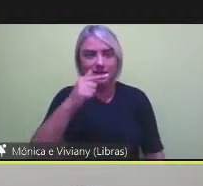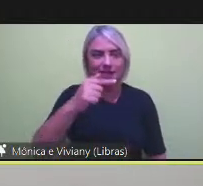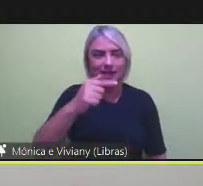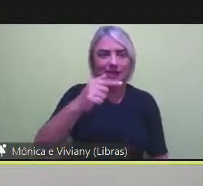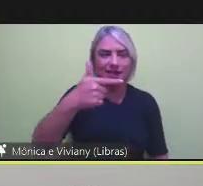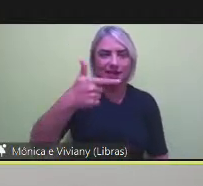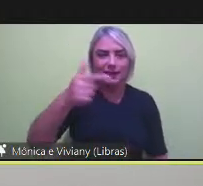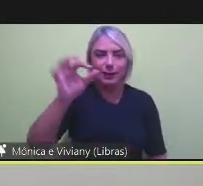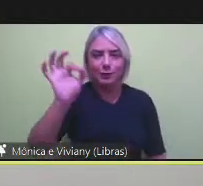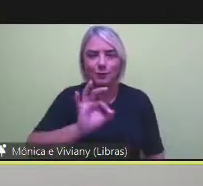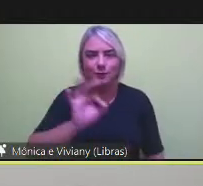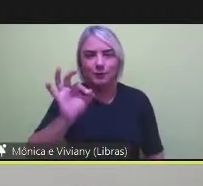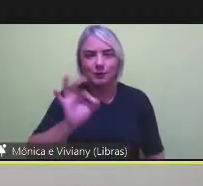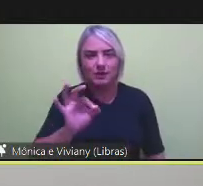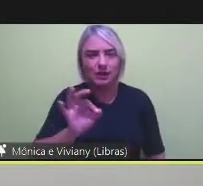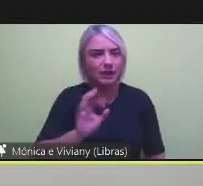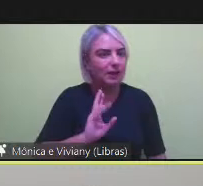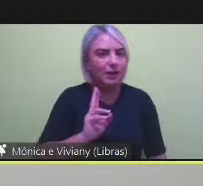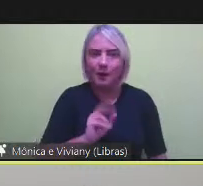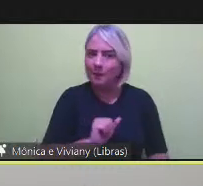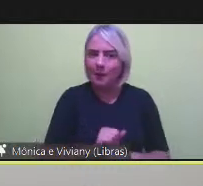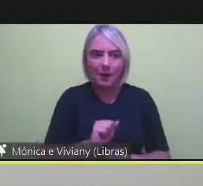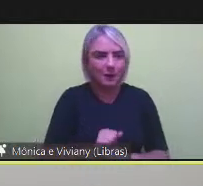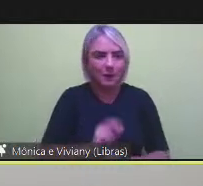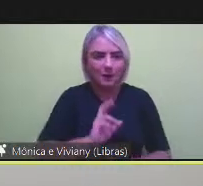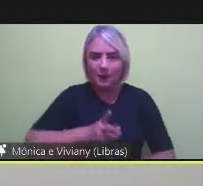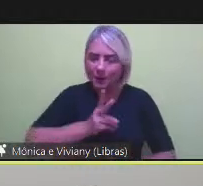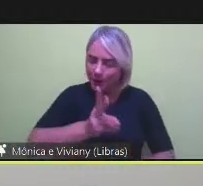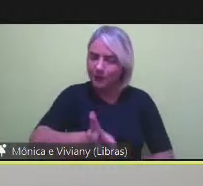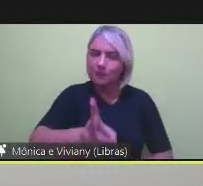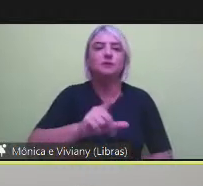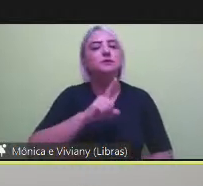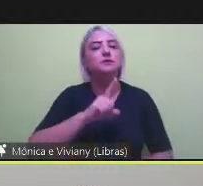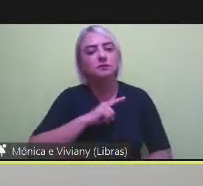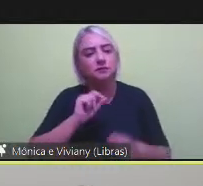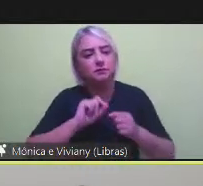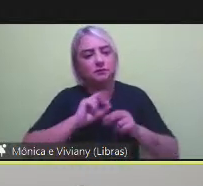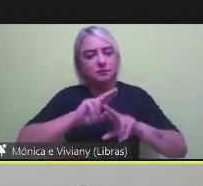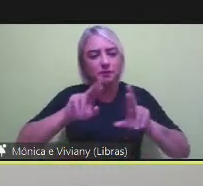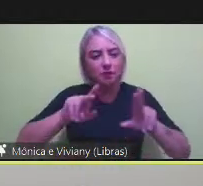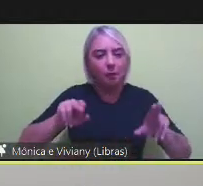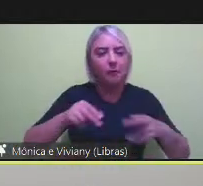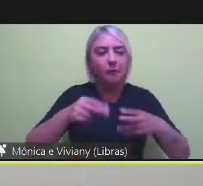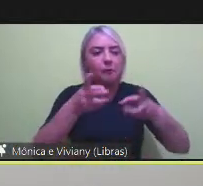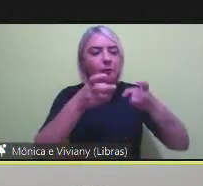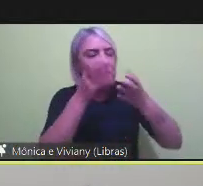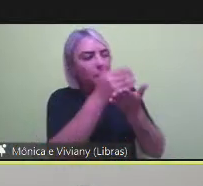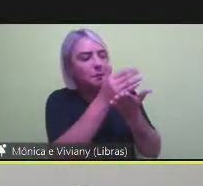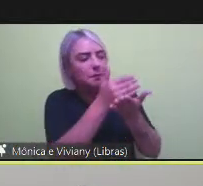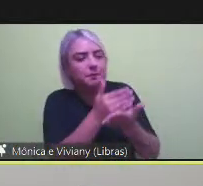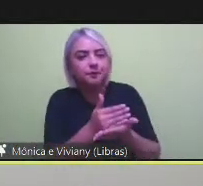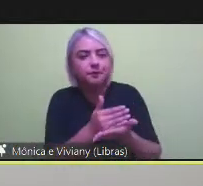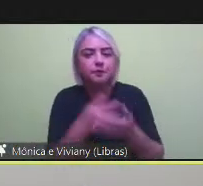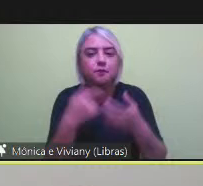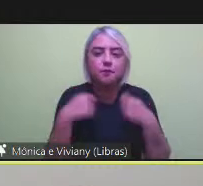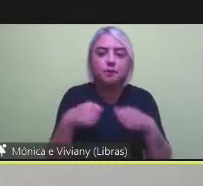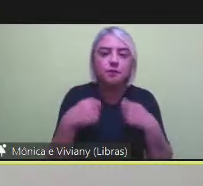to 72%, and it did not stop there. We did many other raising